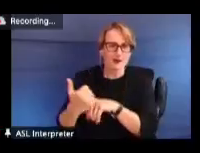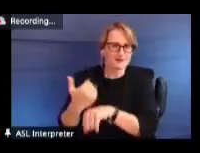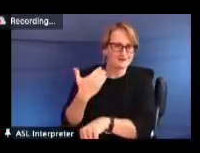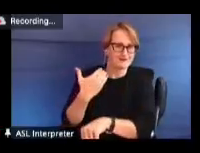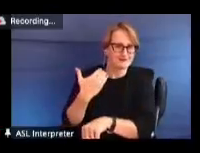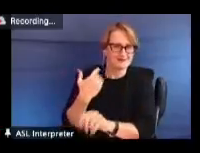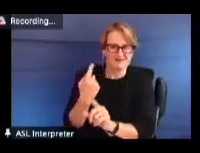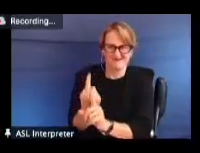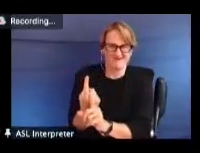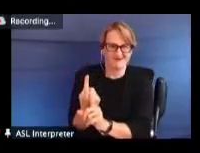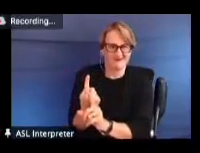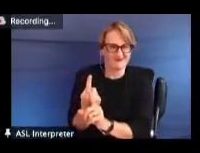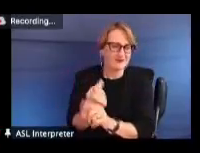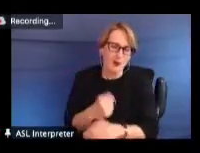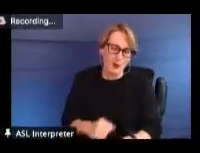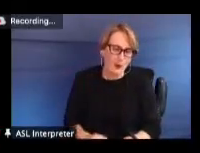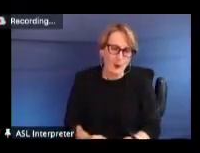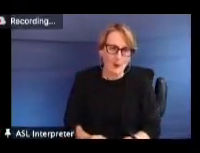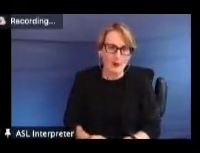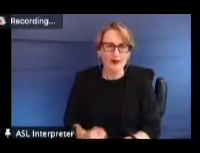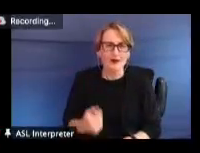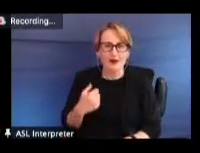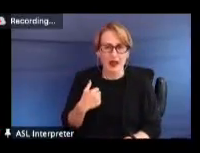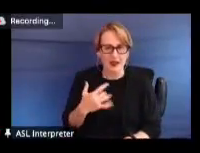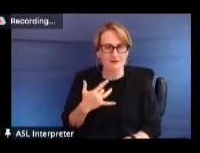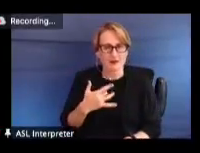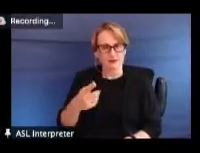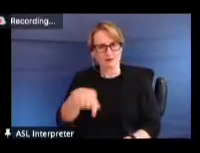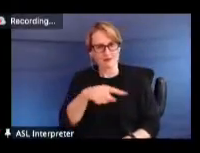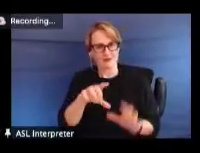think it would be, commission would do well to,